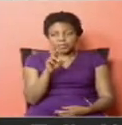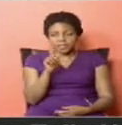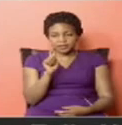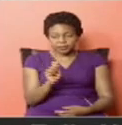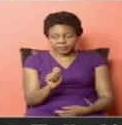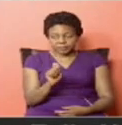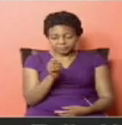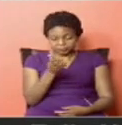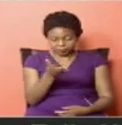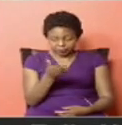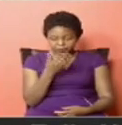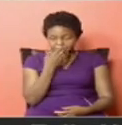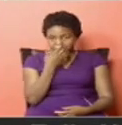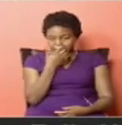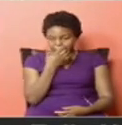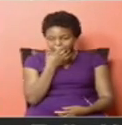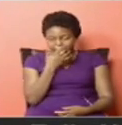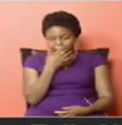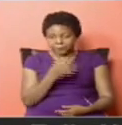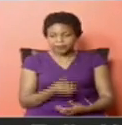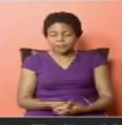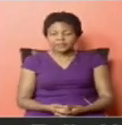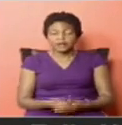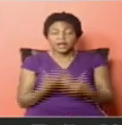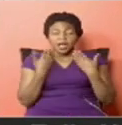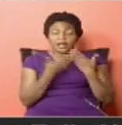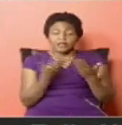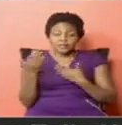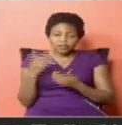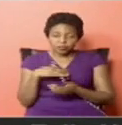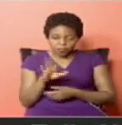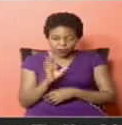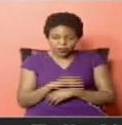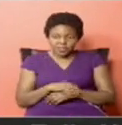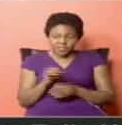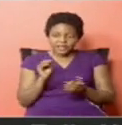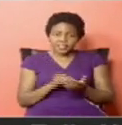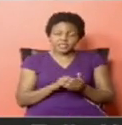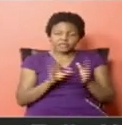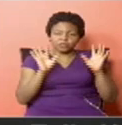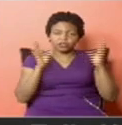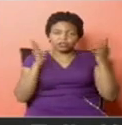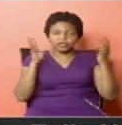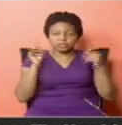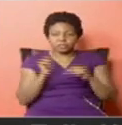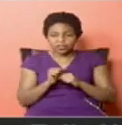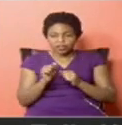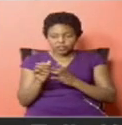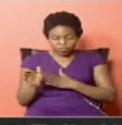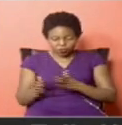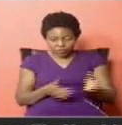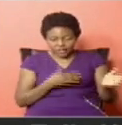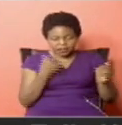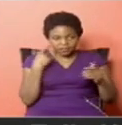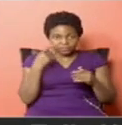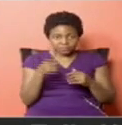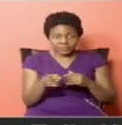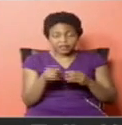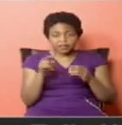Commissioner, Uganda. Thank you so much. And once again, congratulations to the organizers of this